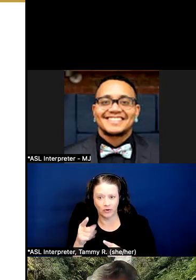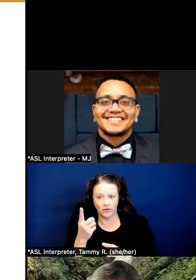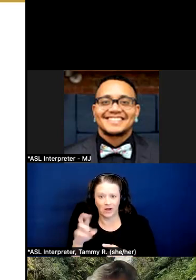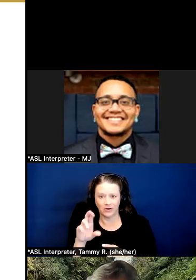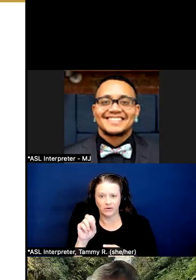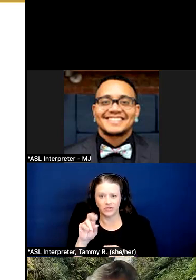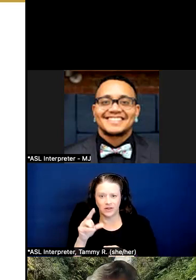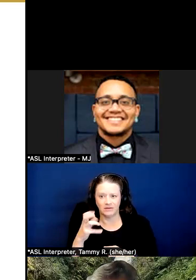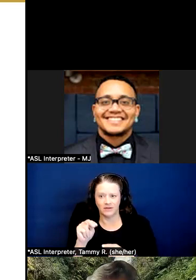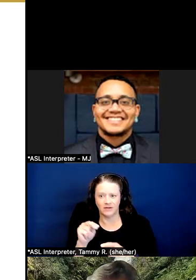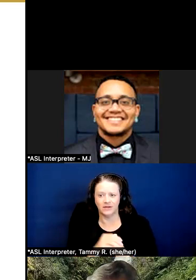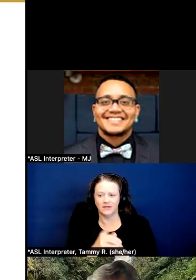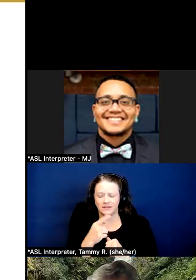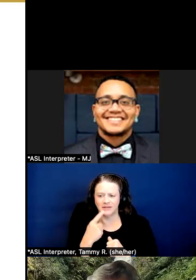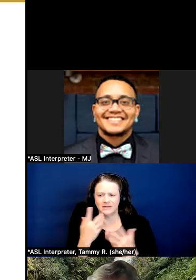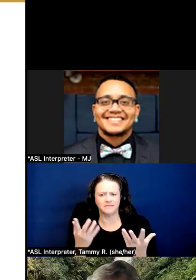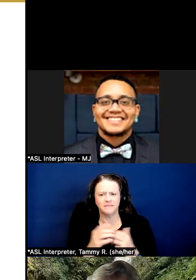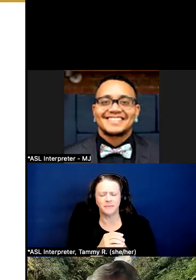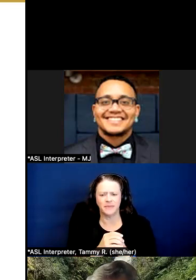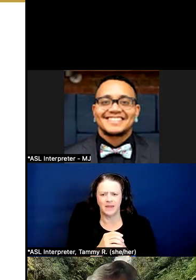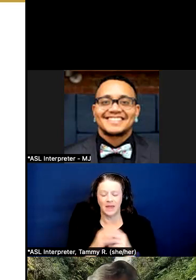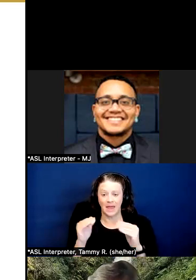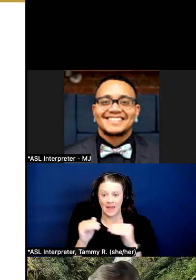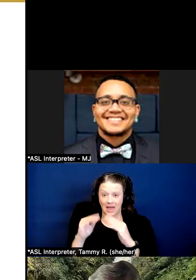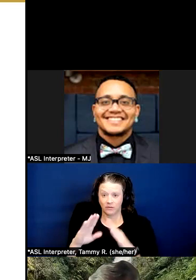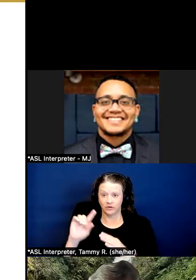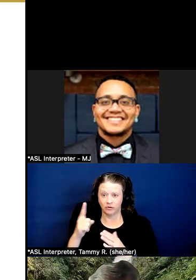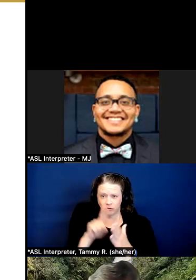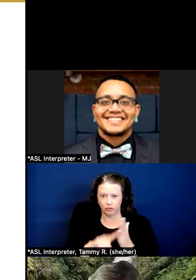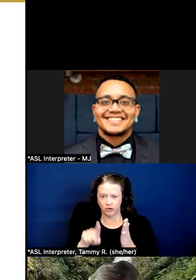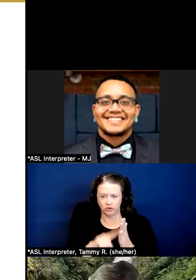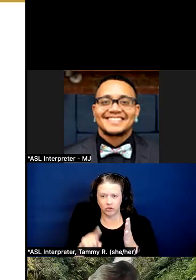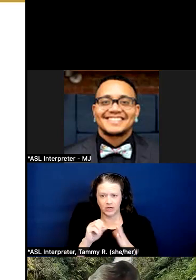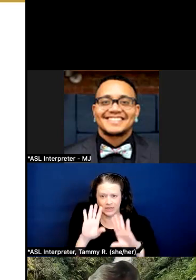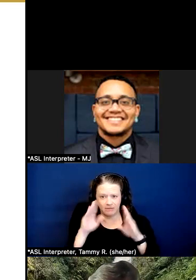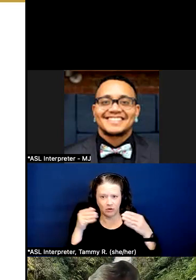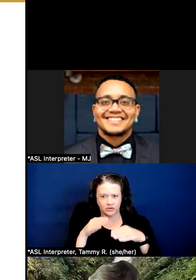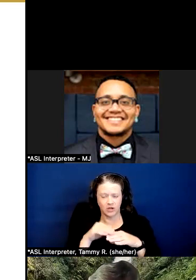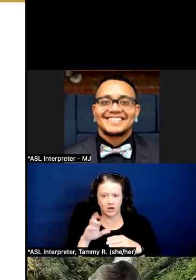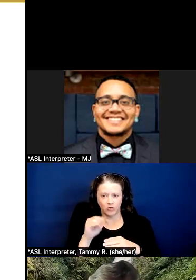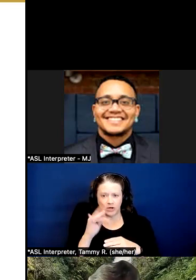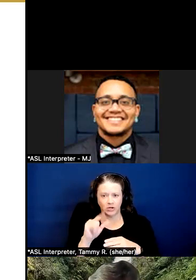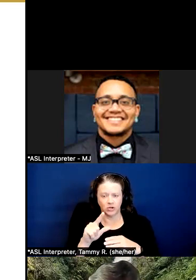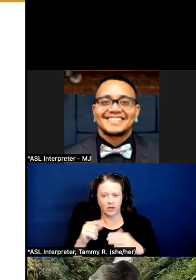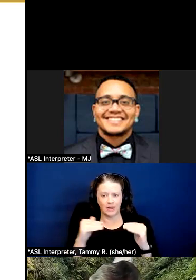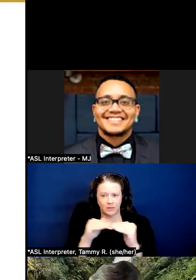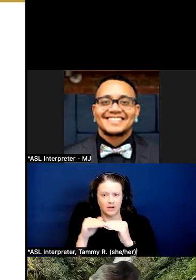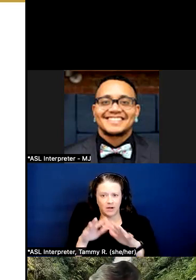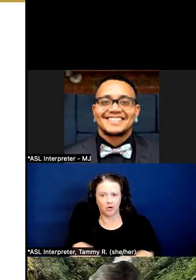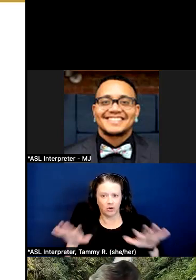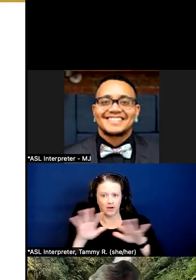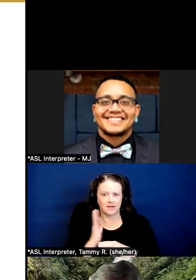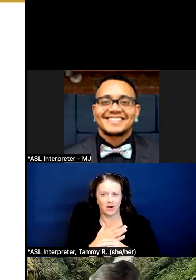Sullivan. It says, how will the Housing First research and centering of racial equity across our work inform changes